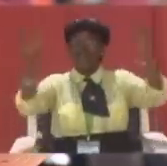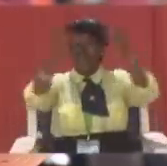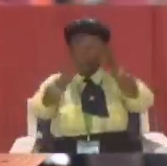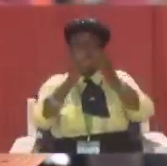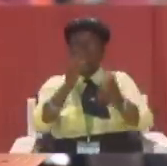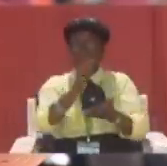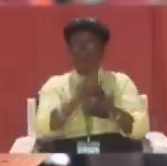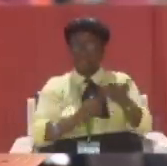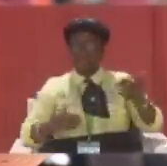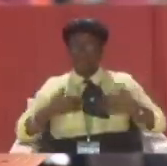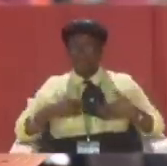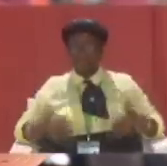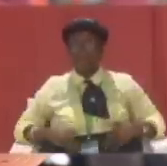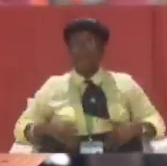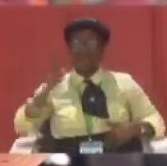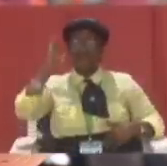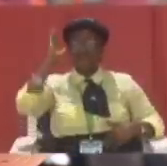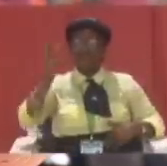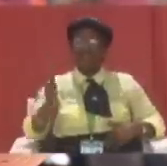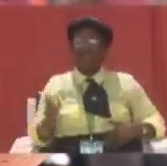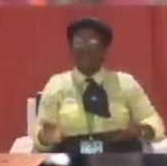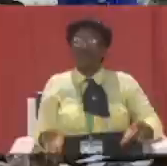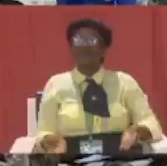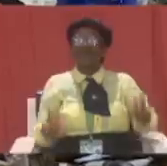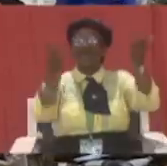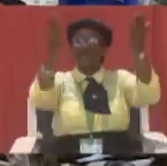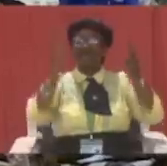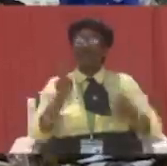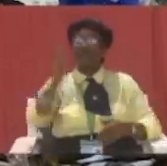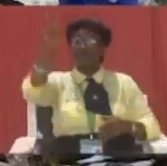somebody is going to rise up and become a prophet.